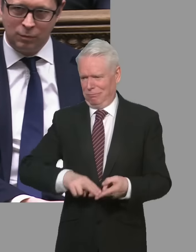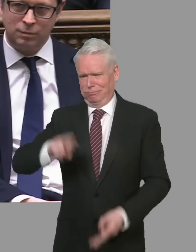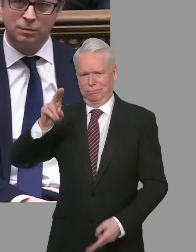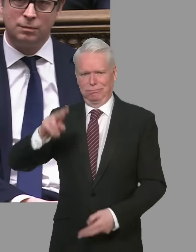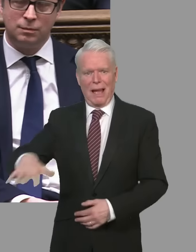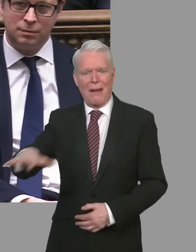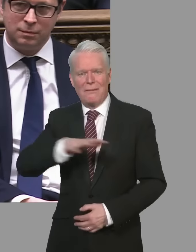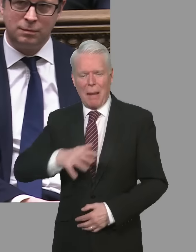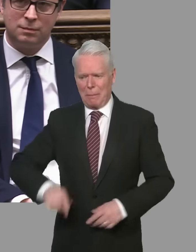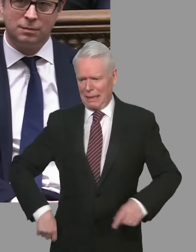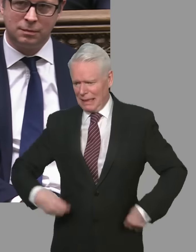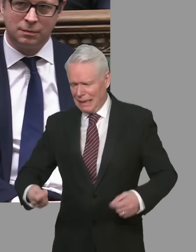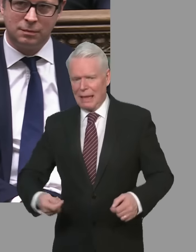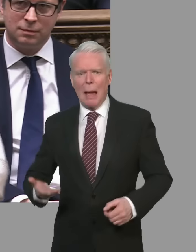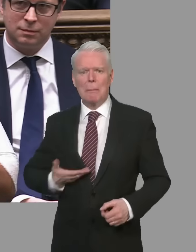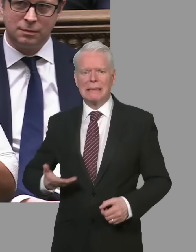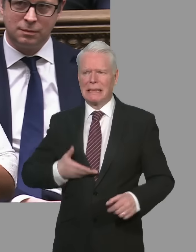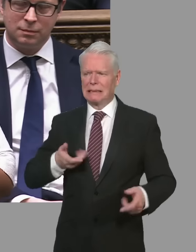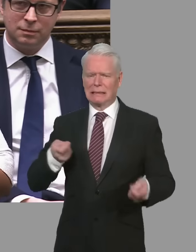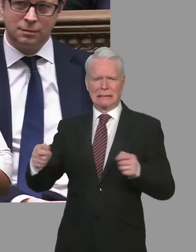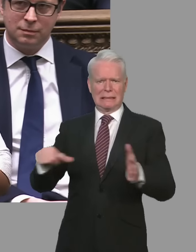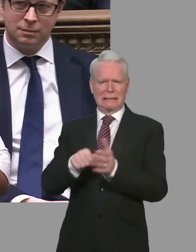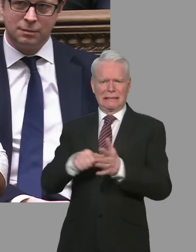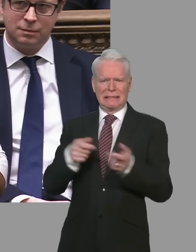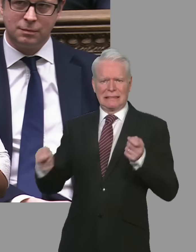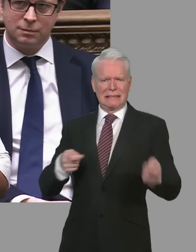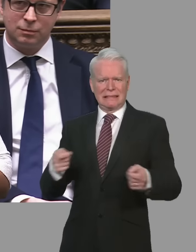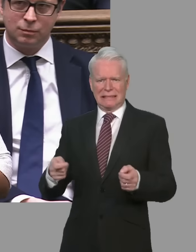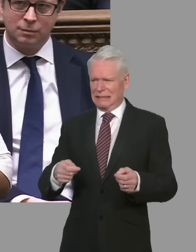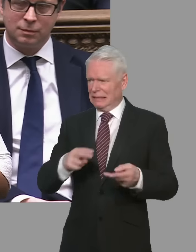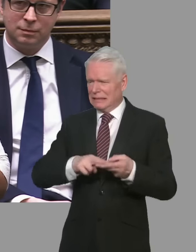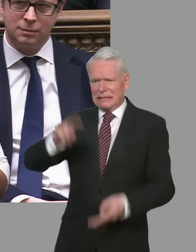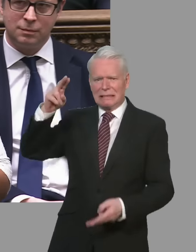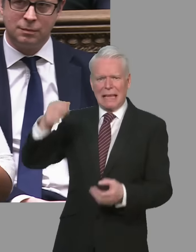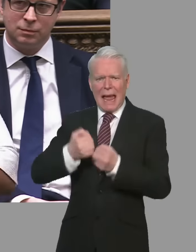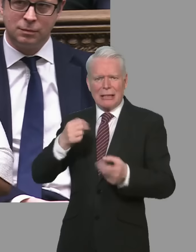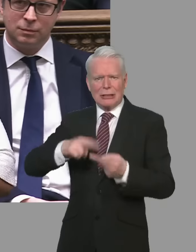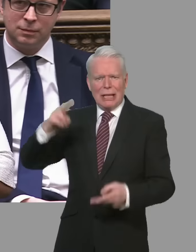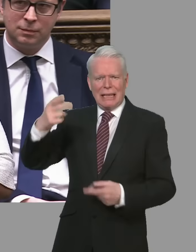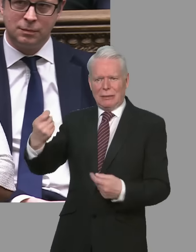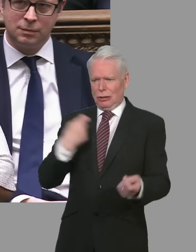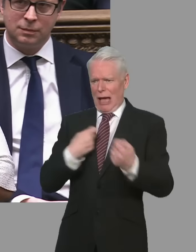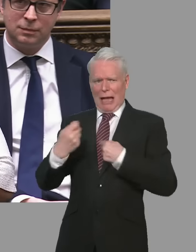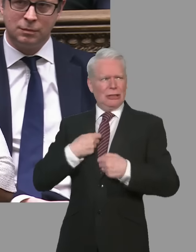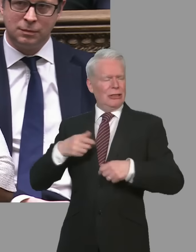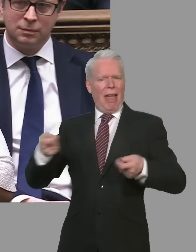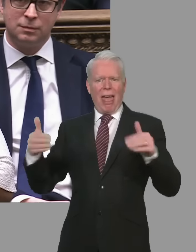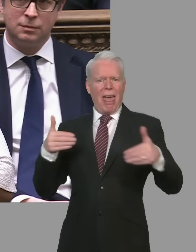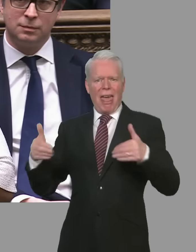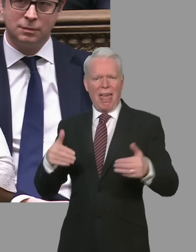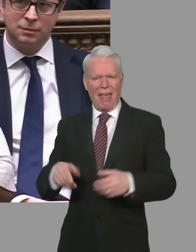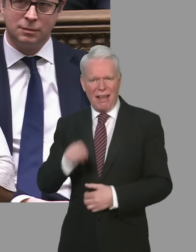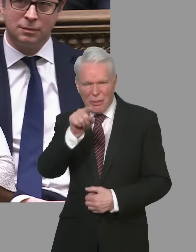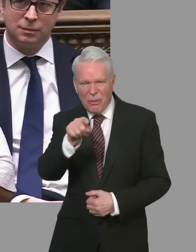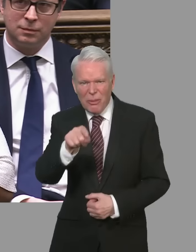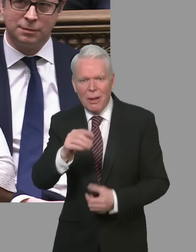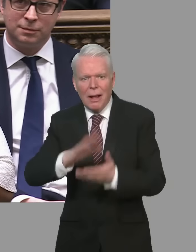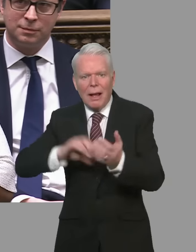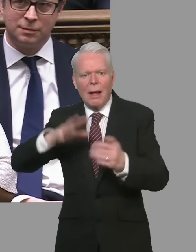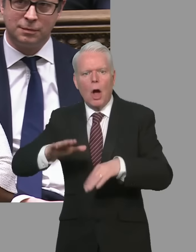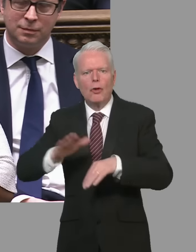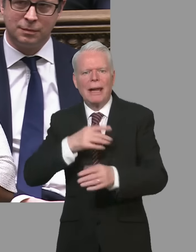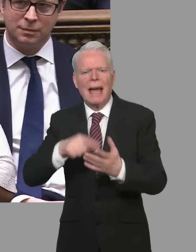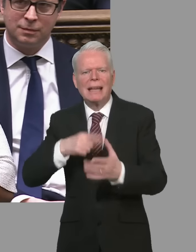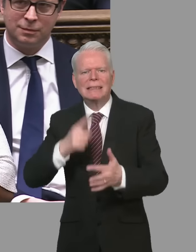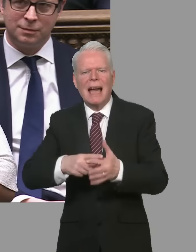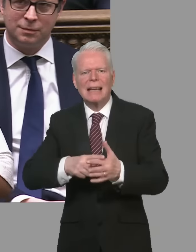He could stop the fuel duty rise. We could drill our own gas in the North Sea. What's he doing? He is planning another giveaway to